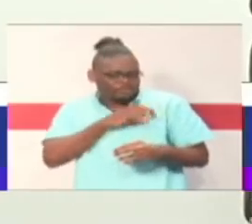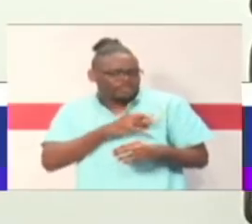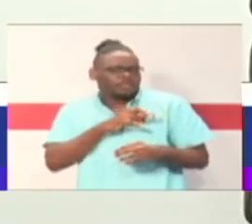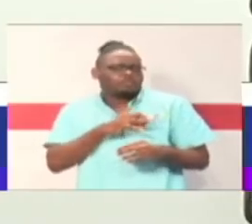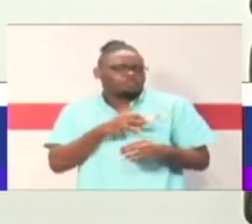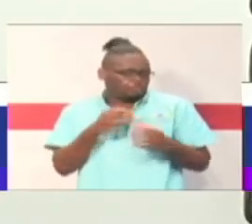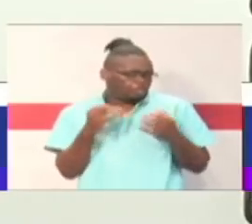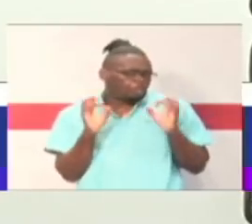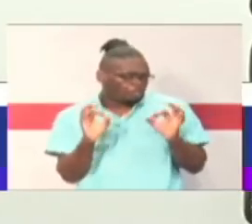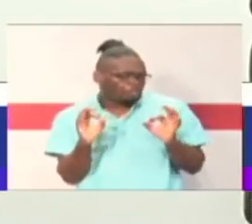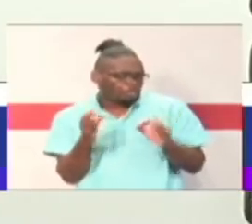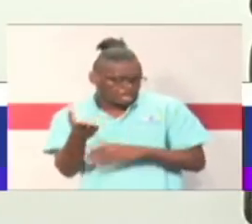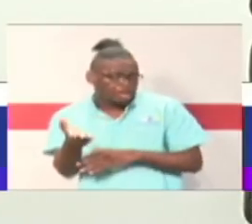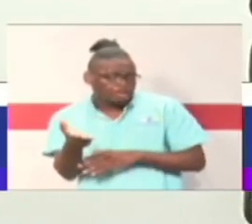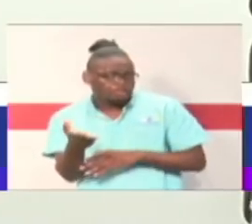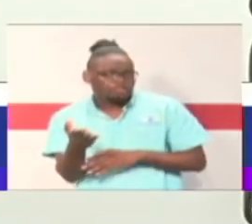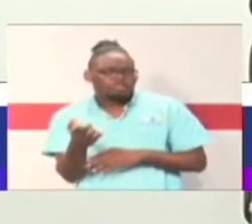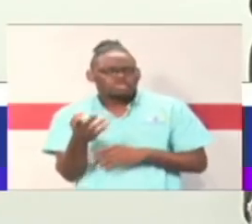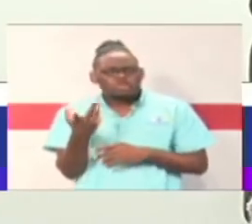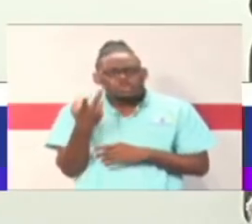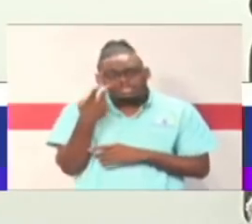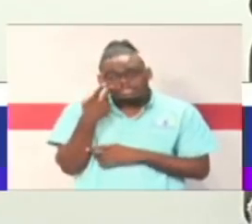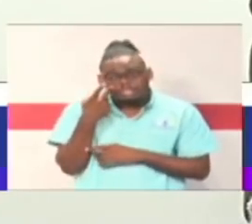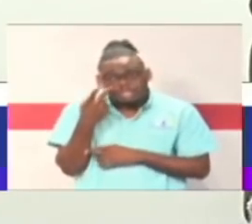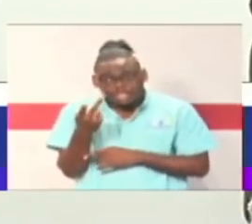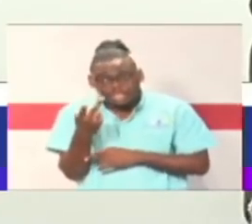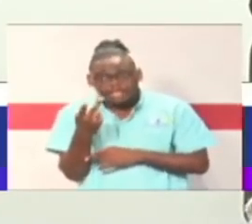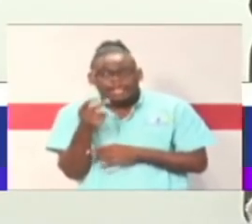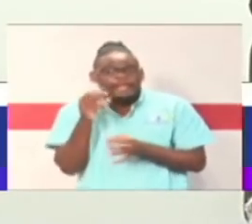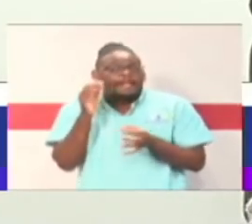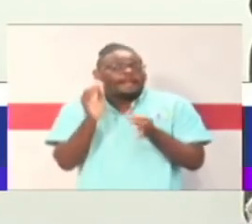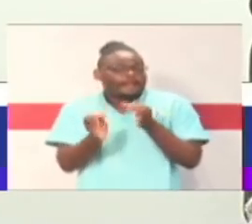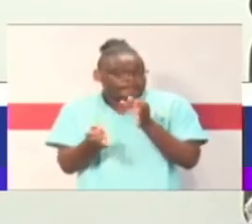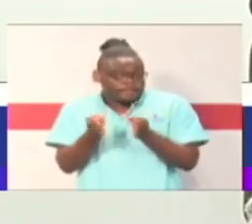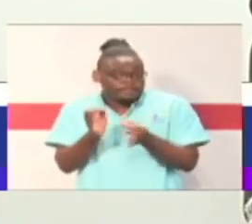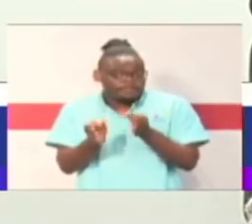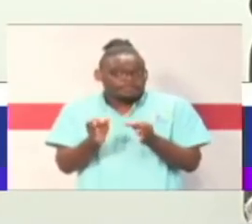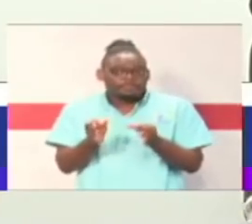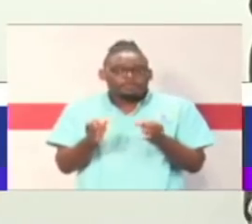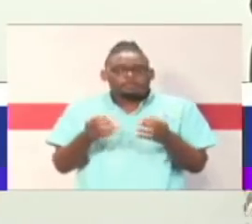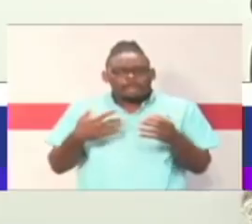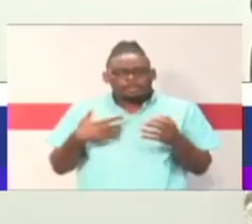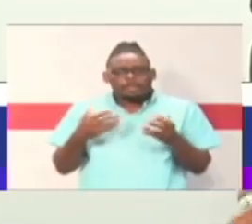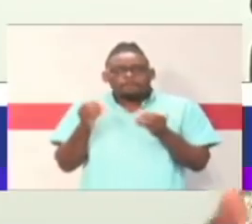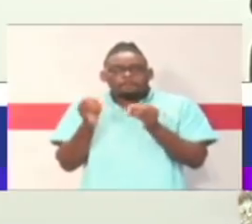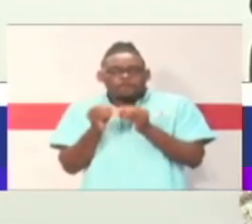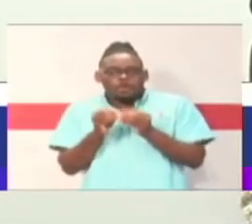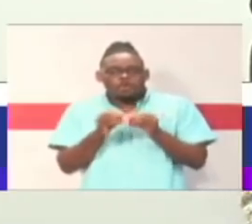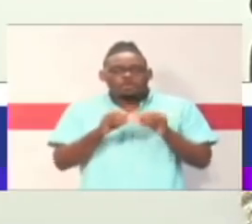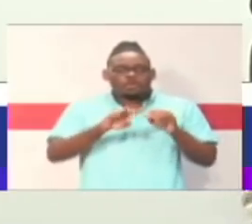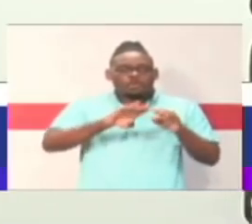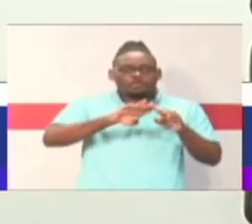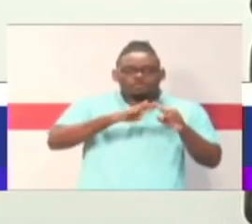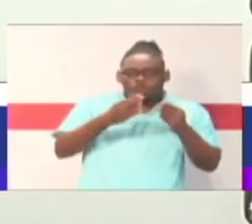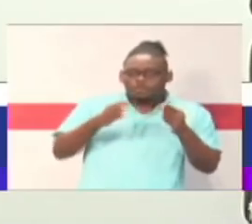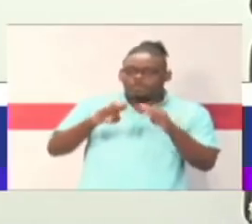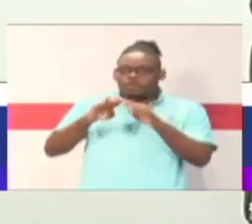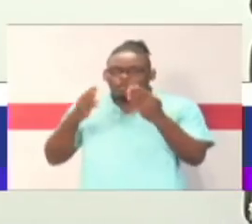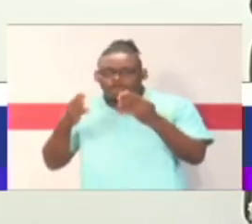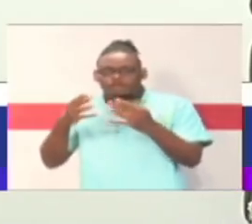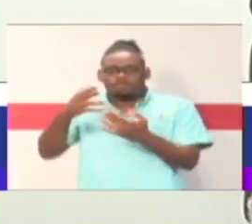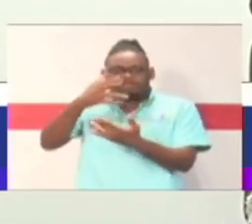at restrictions being relaxed, which result in an increased number of persons commingling, of course, being the major risk